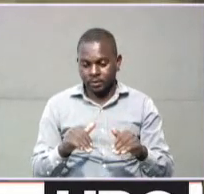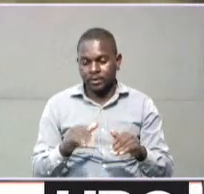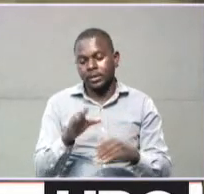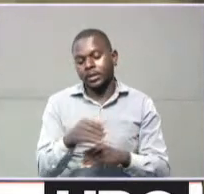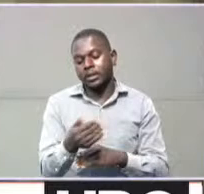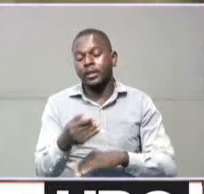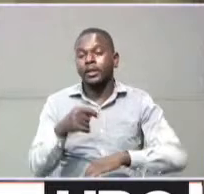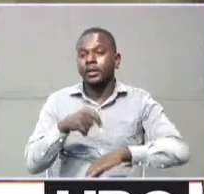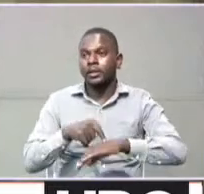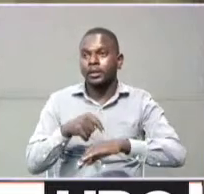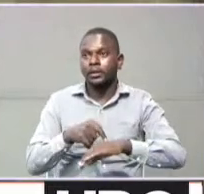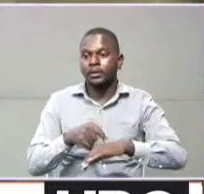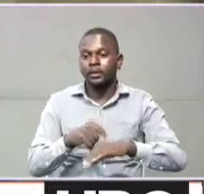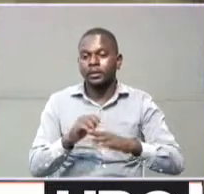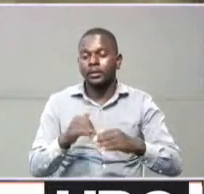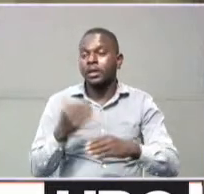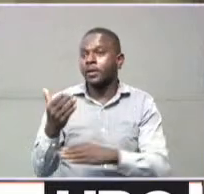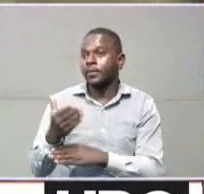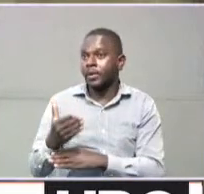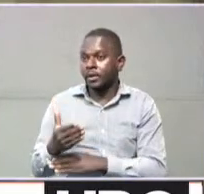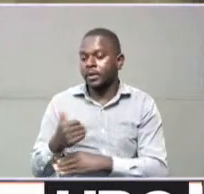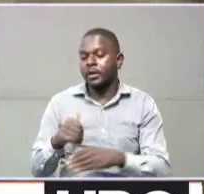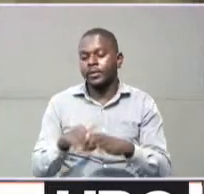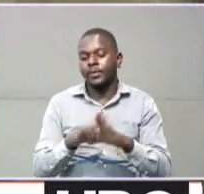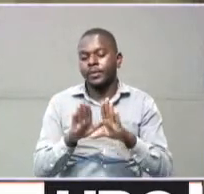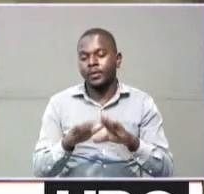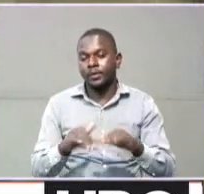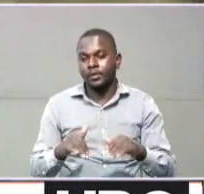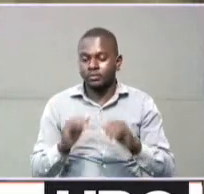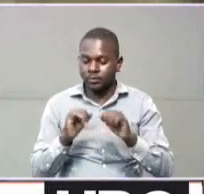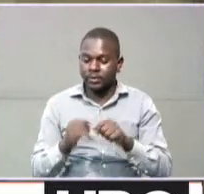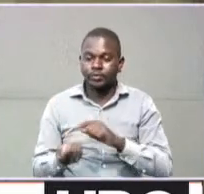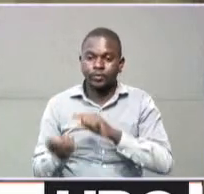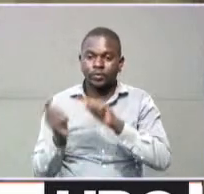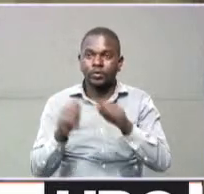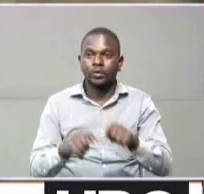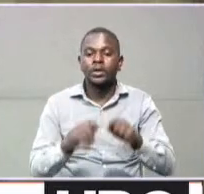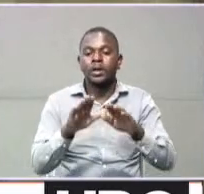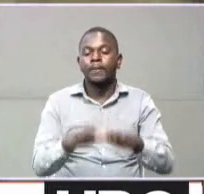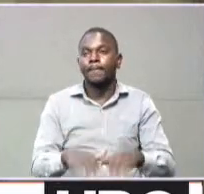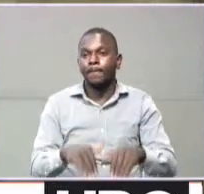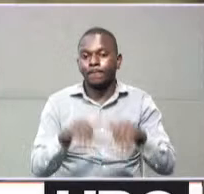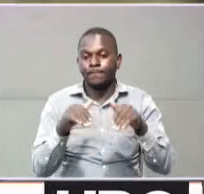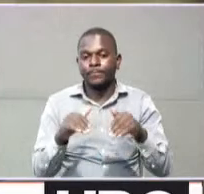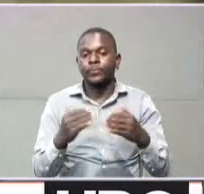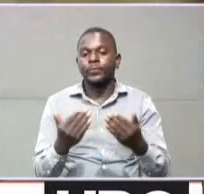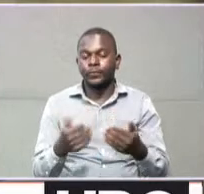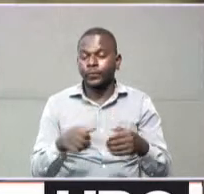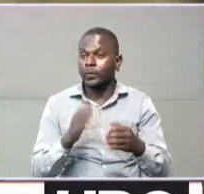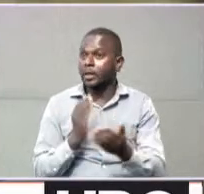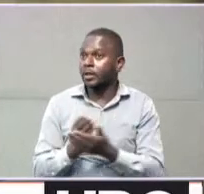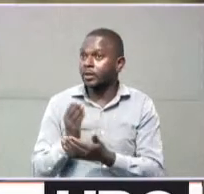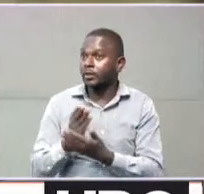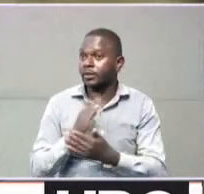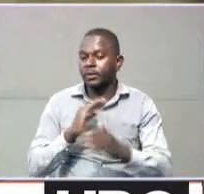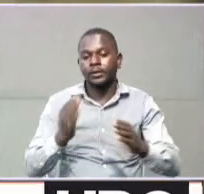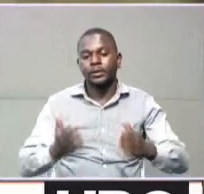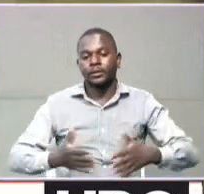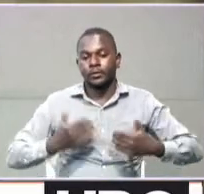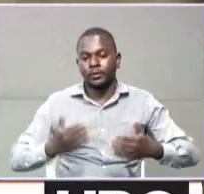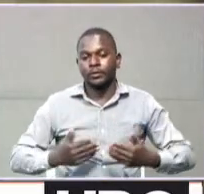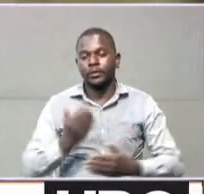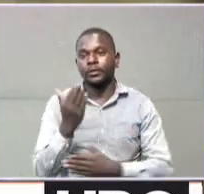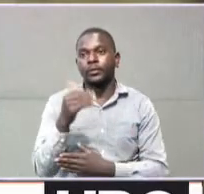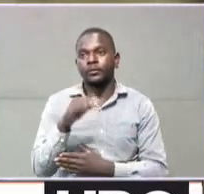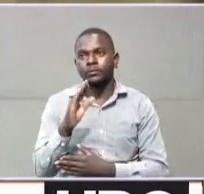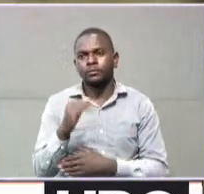anytime as a minister as a member of parliament you can always be in this house so would be really happy if most of